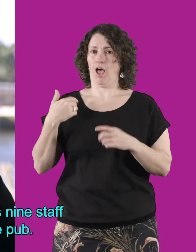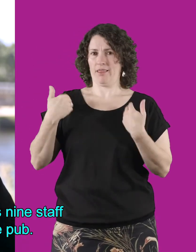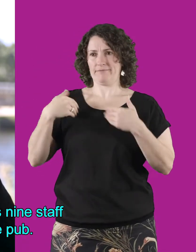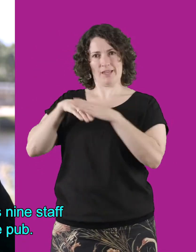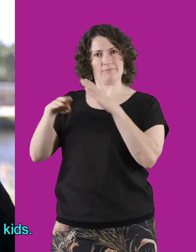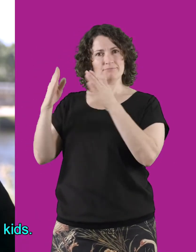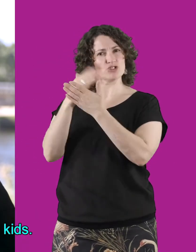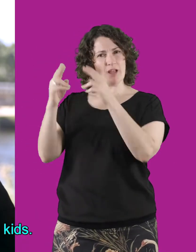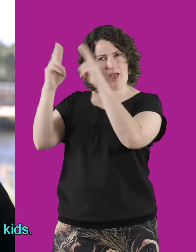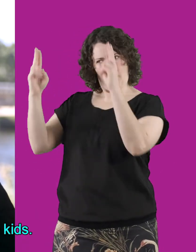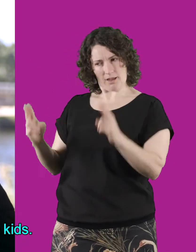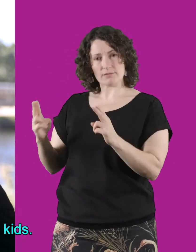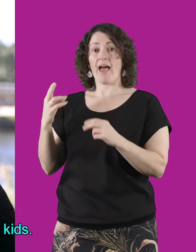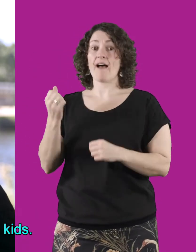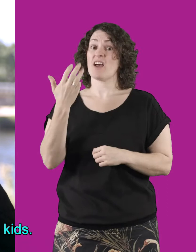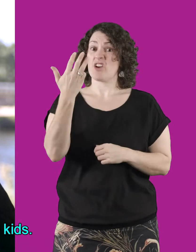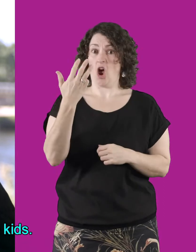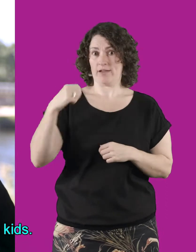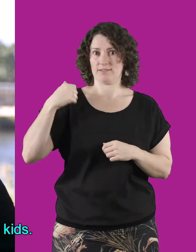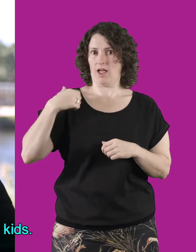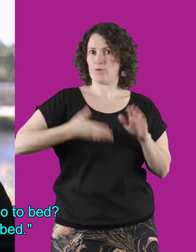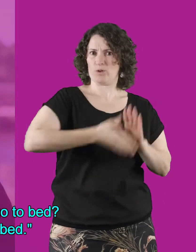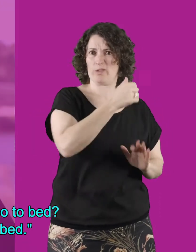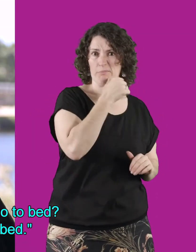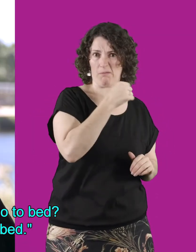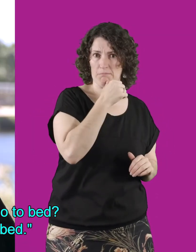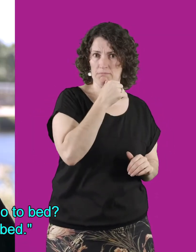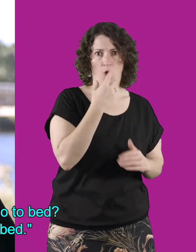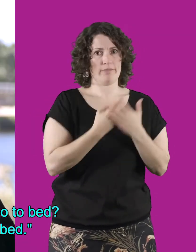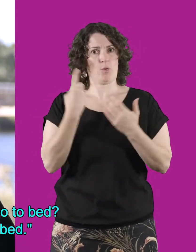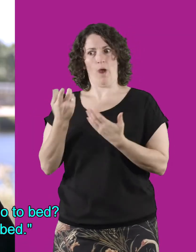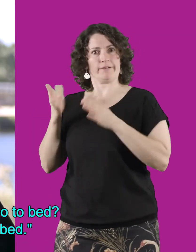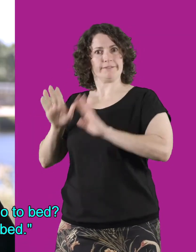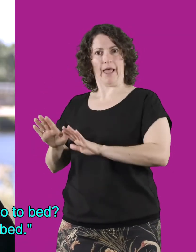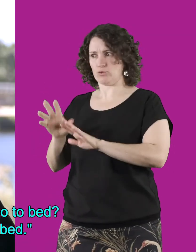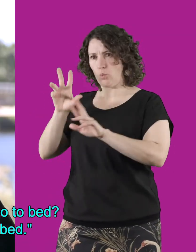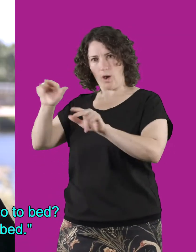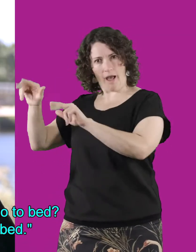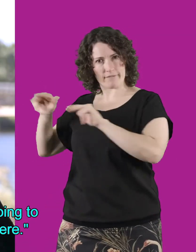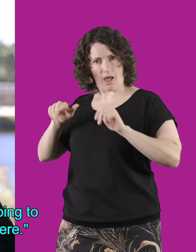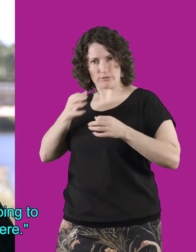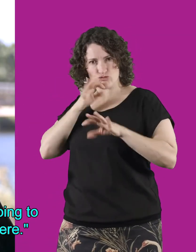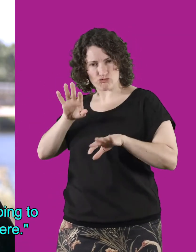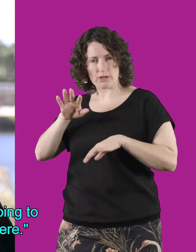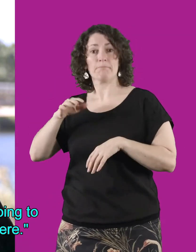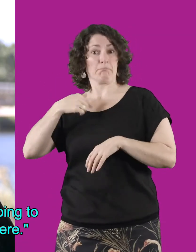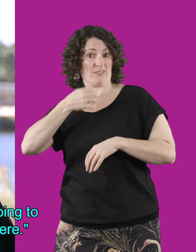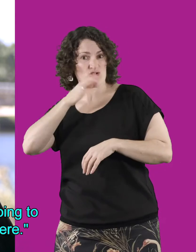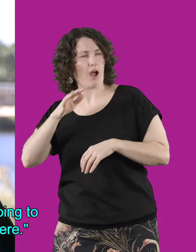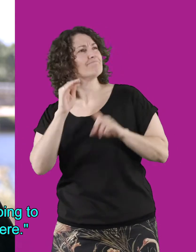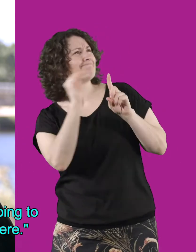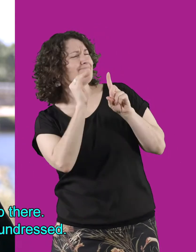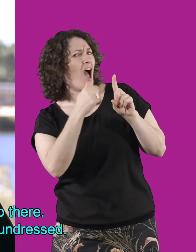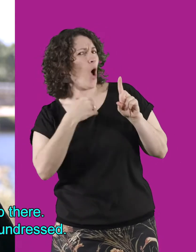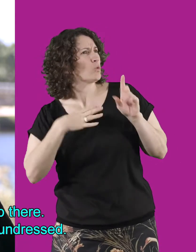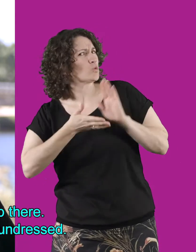to the pub. One staff looked after 80 kids. And I said, "Can I go to bed? I want to go to bed." He goes, "I'm going to take you up